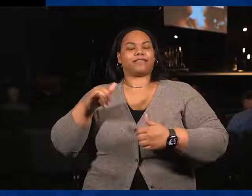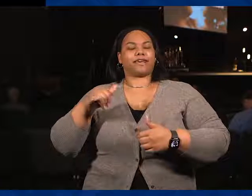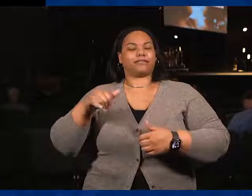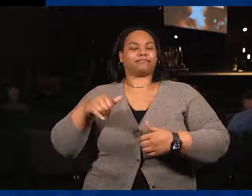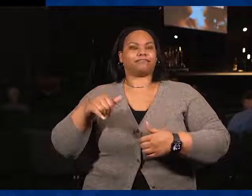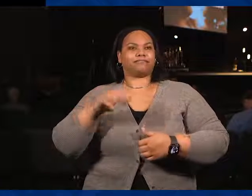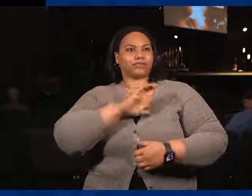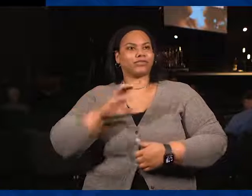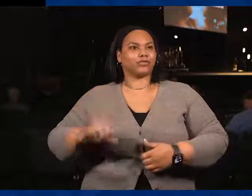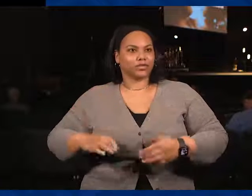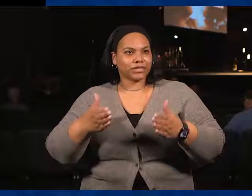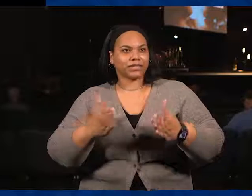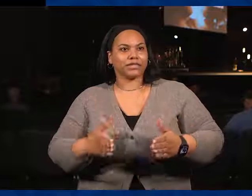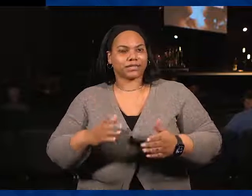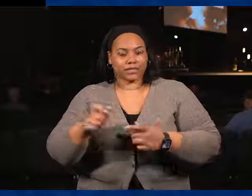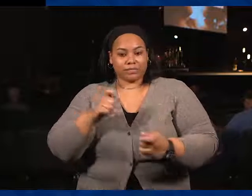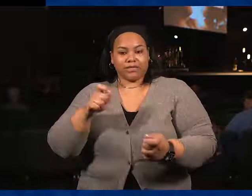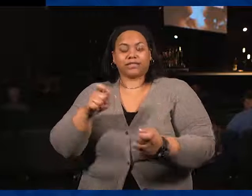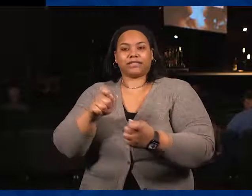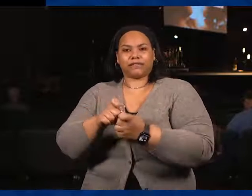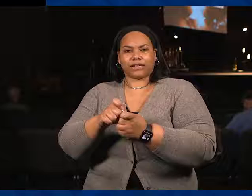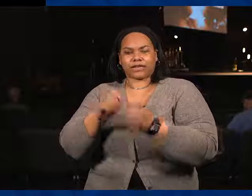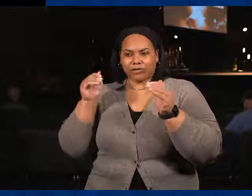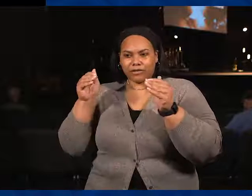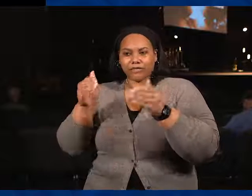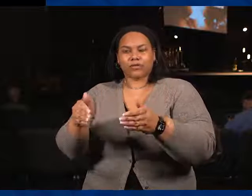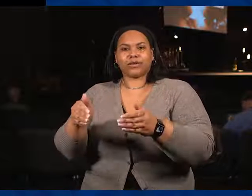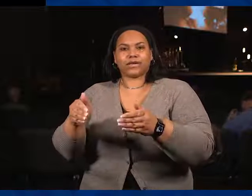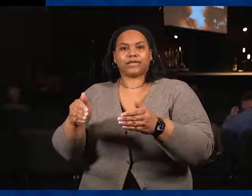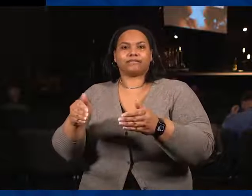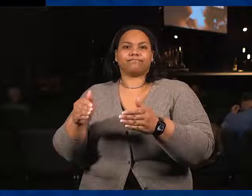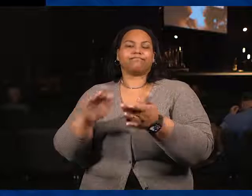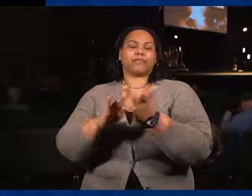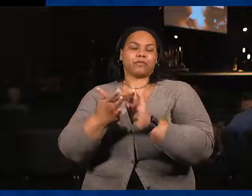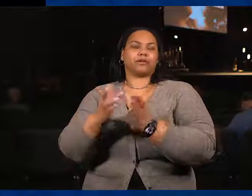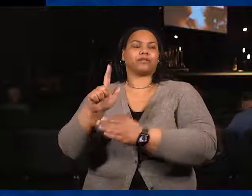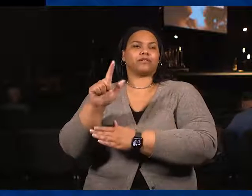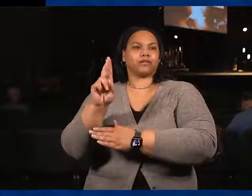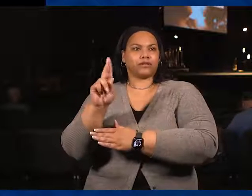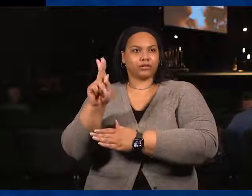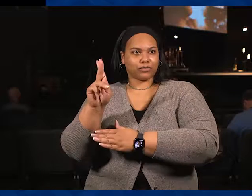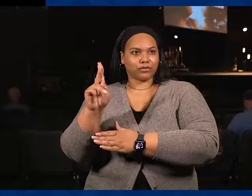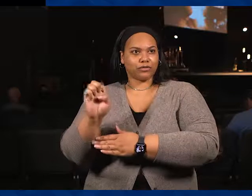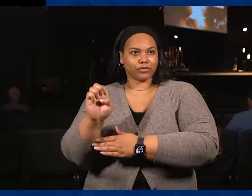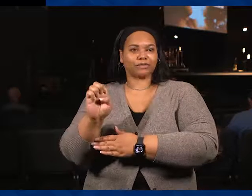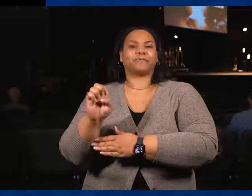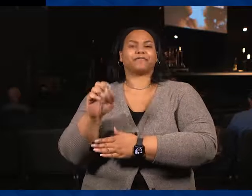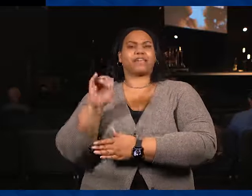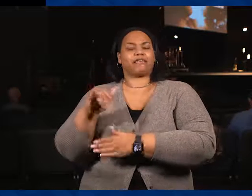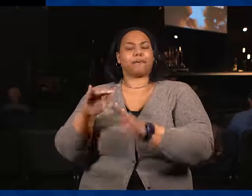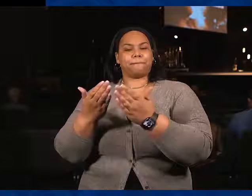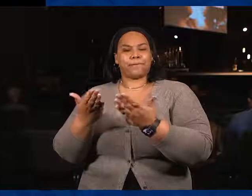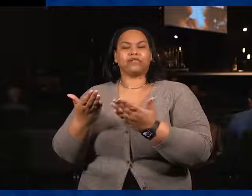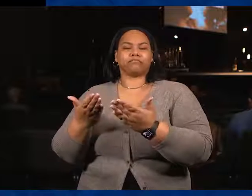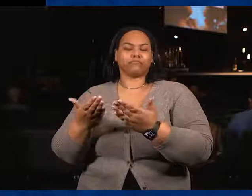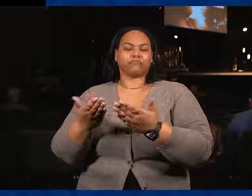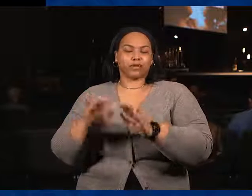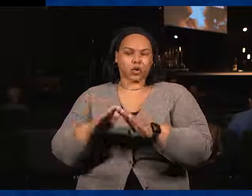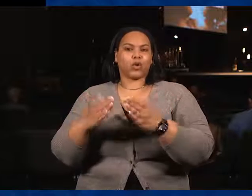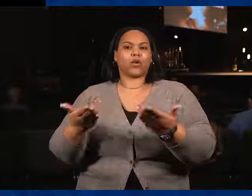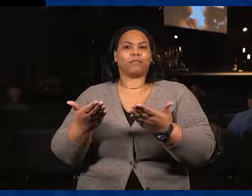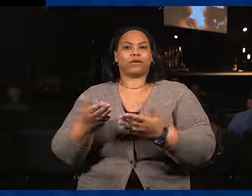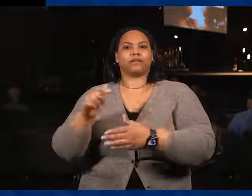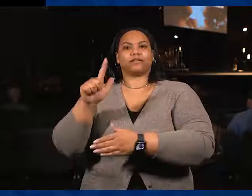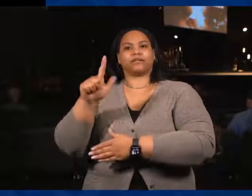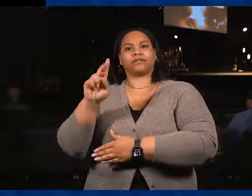we have zoomed in our sermonic spotlight on the book of Luke. And it's in that book of Luke, I want you to join me here on today,